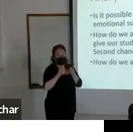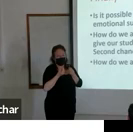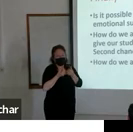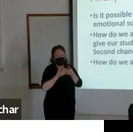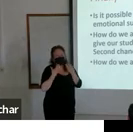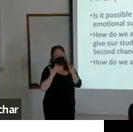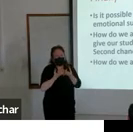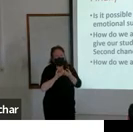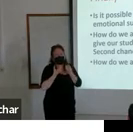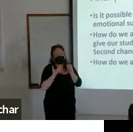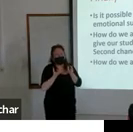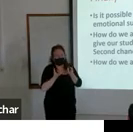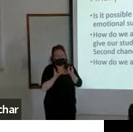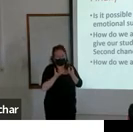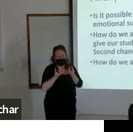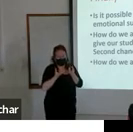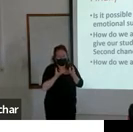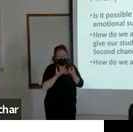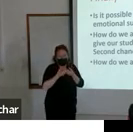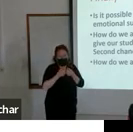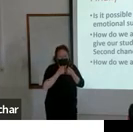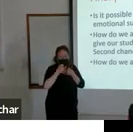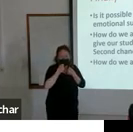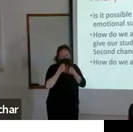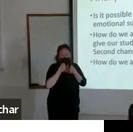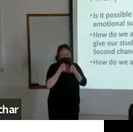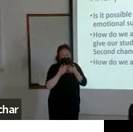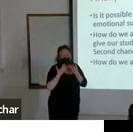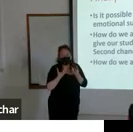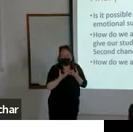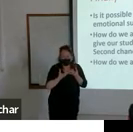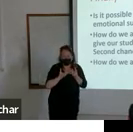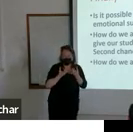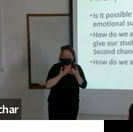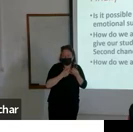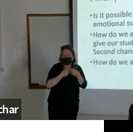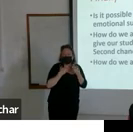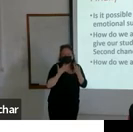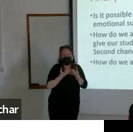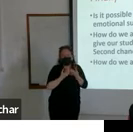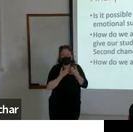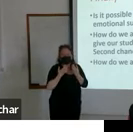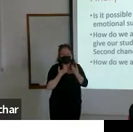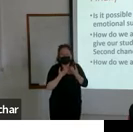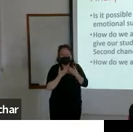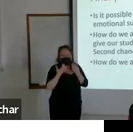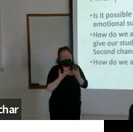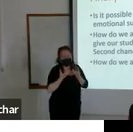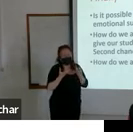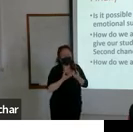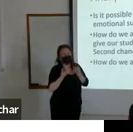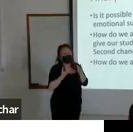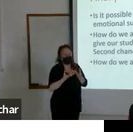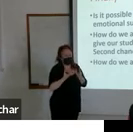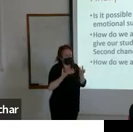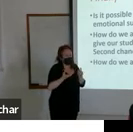report? This magic word, and we talked about it, this emotional support, this has